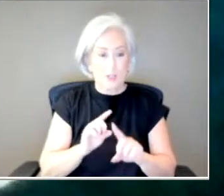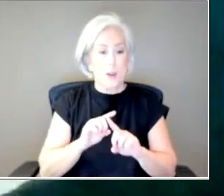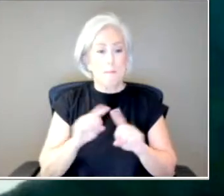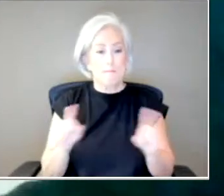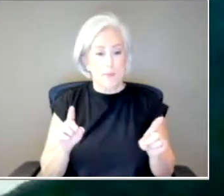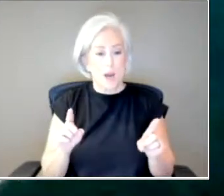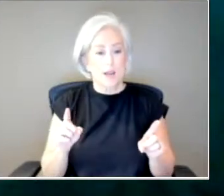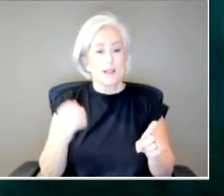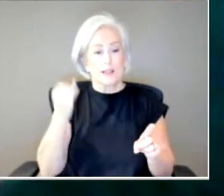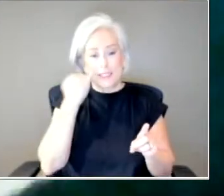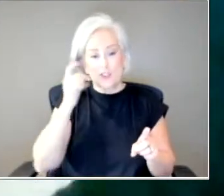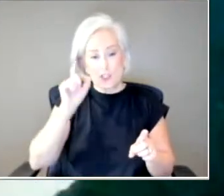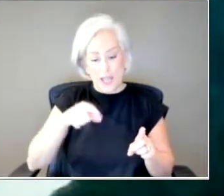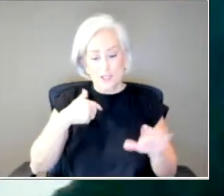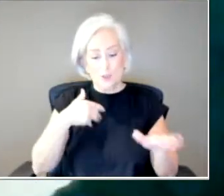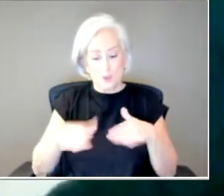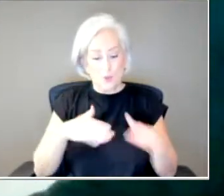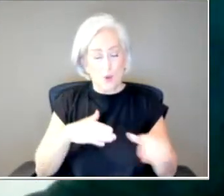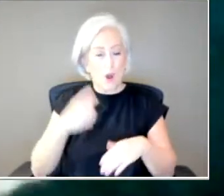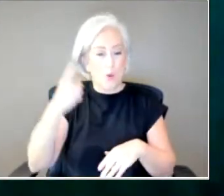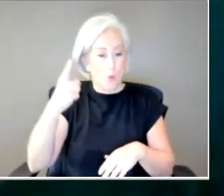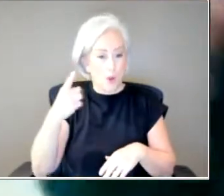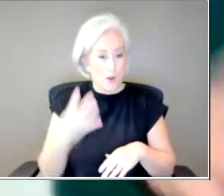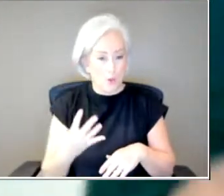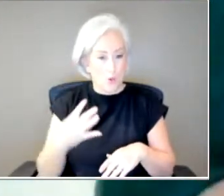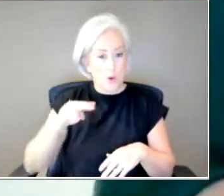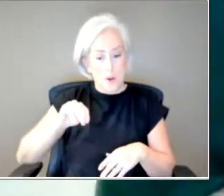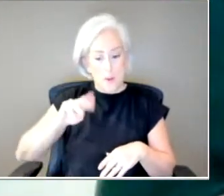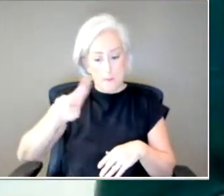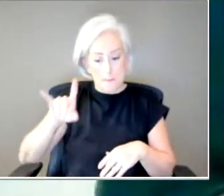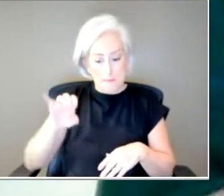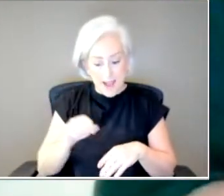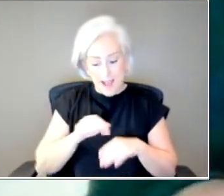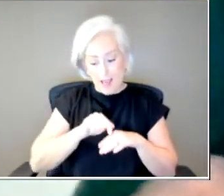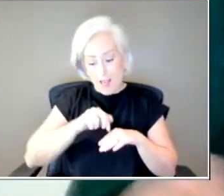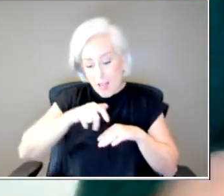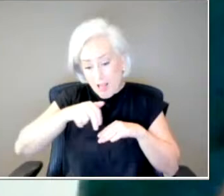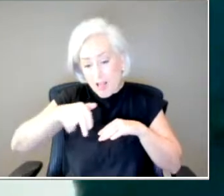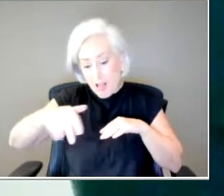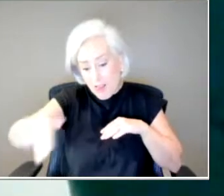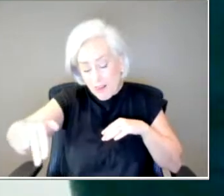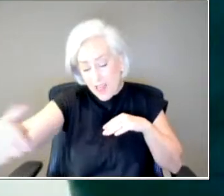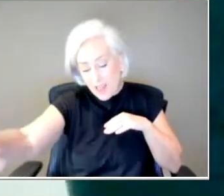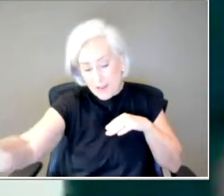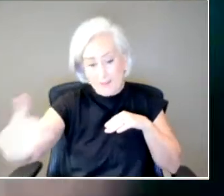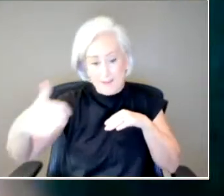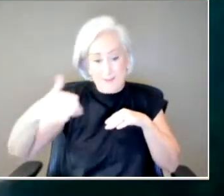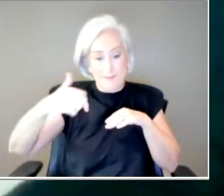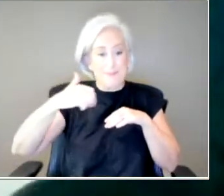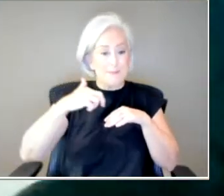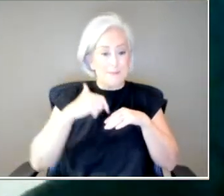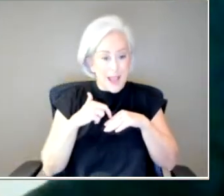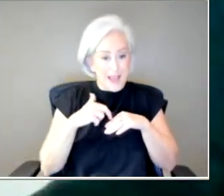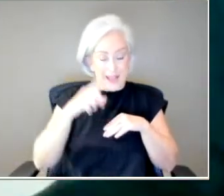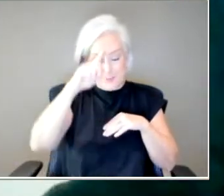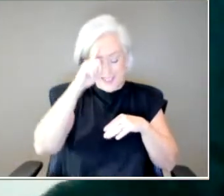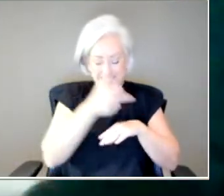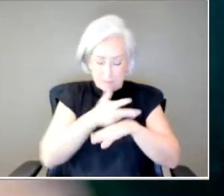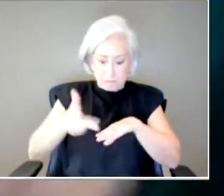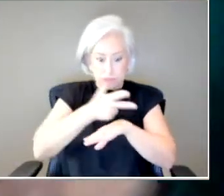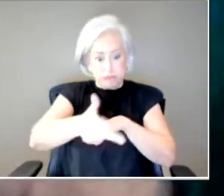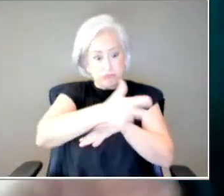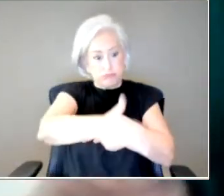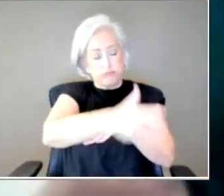walk a quarter of a mile in from the parking and walk a quarter of a mile back because there's 1,000 cars in the parking